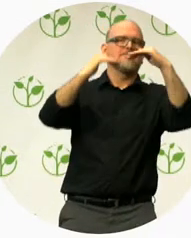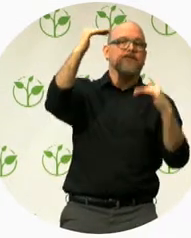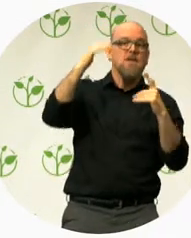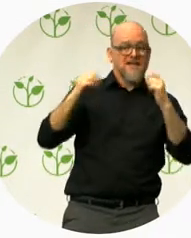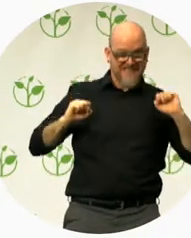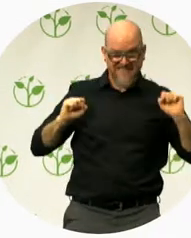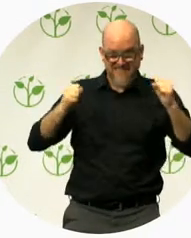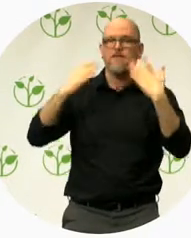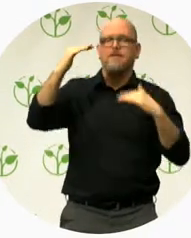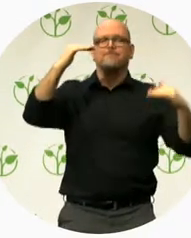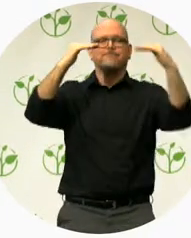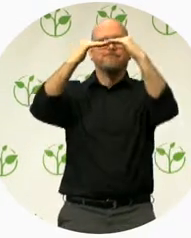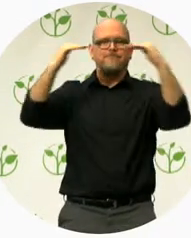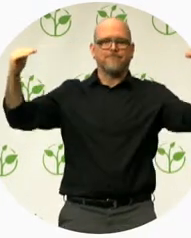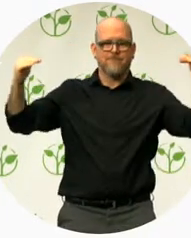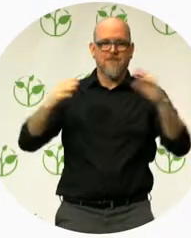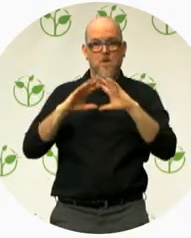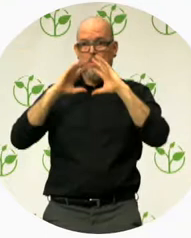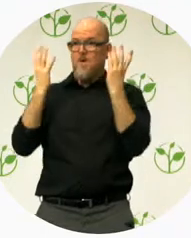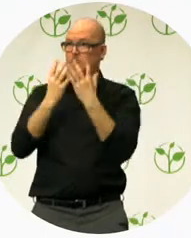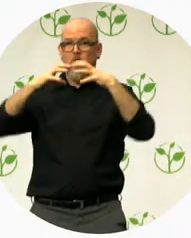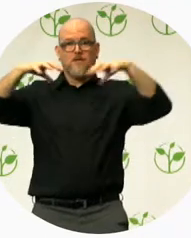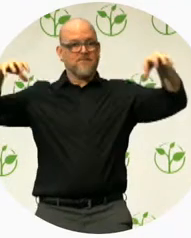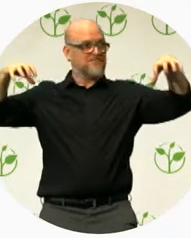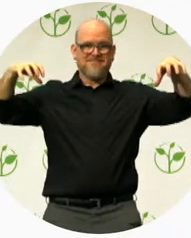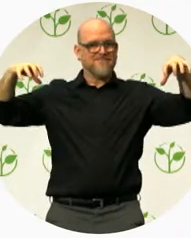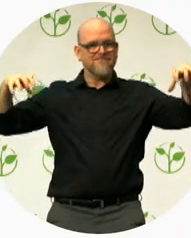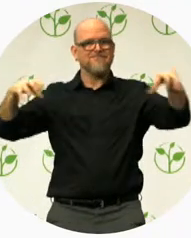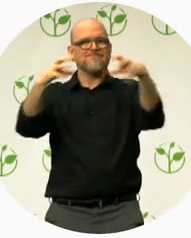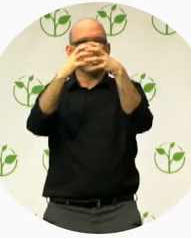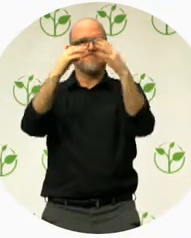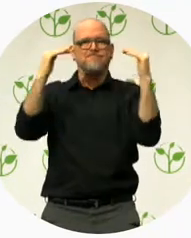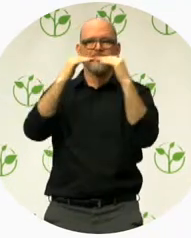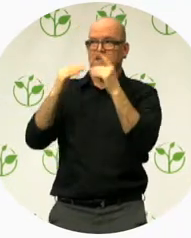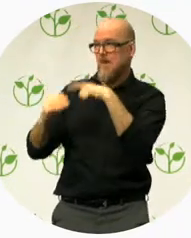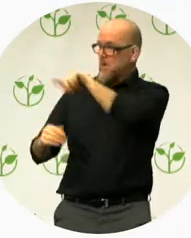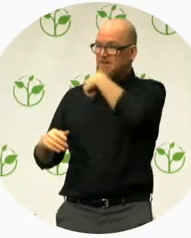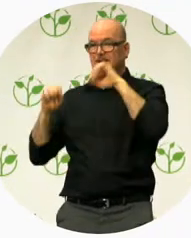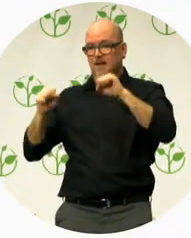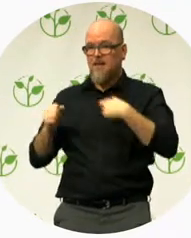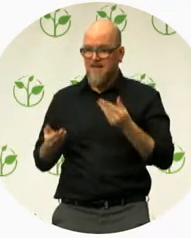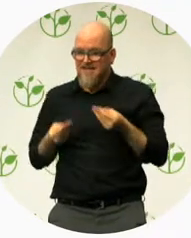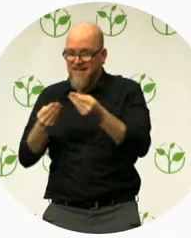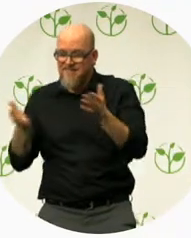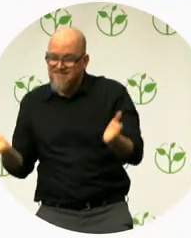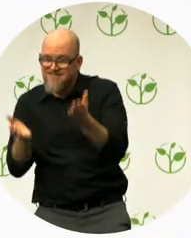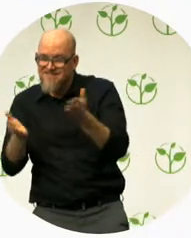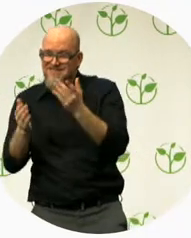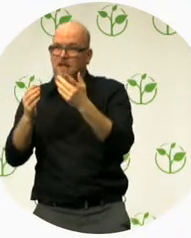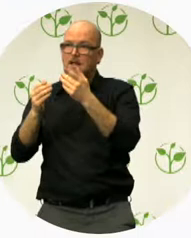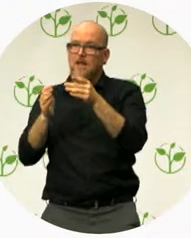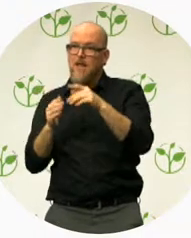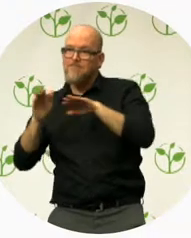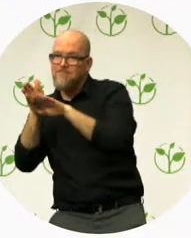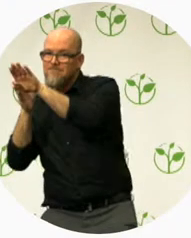those who have this gift and those who are being pushed down. We don't need you, go away, and your kids don't have a